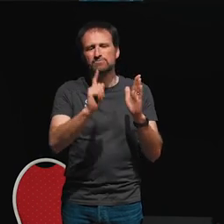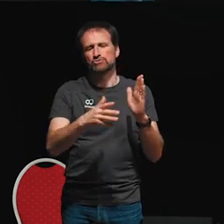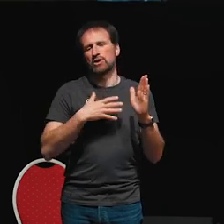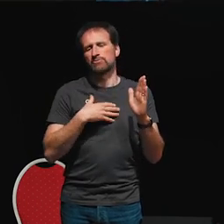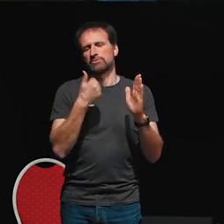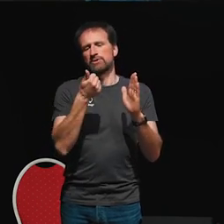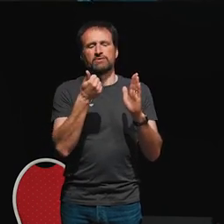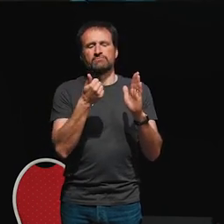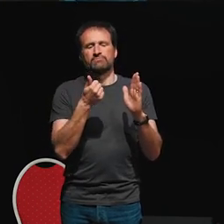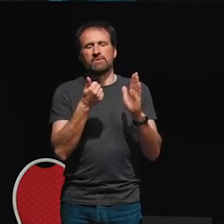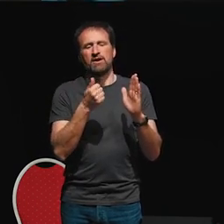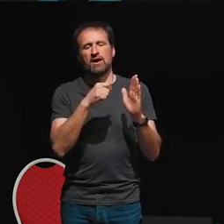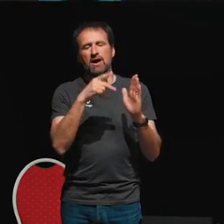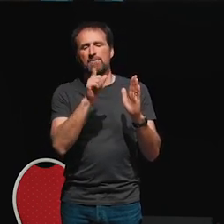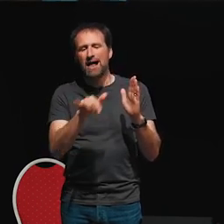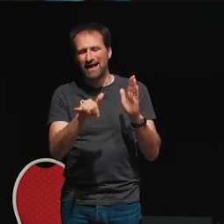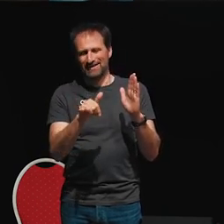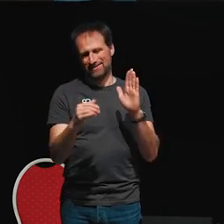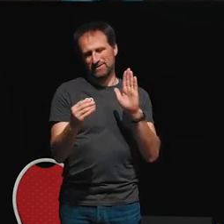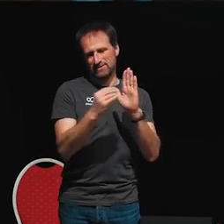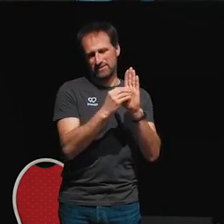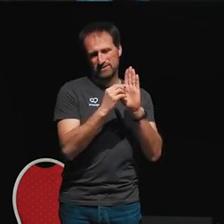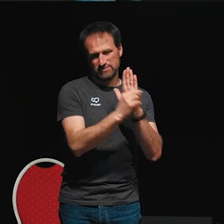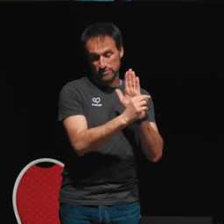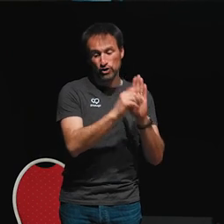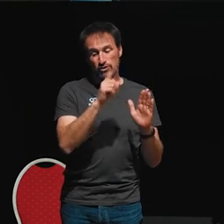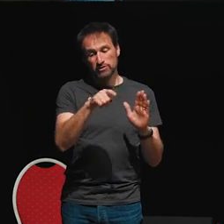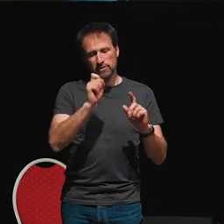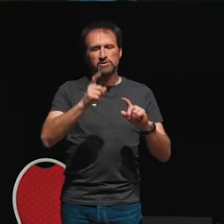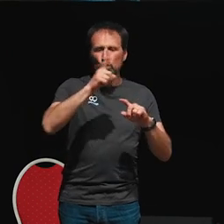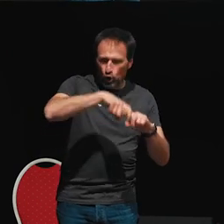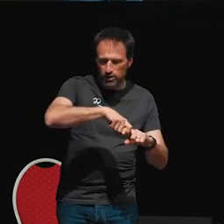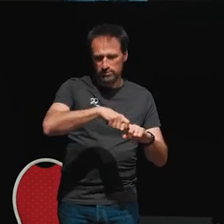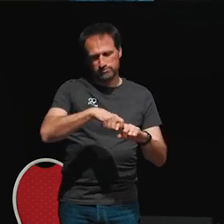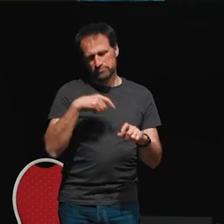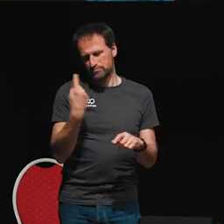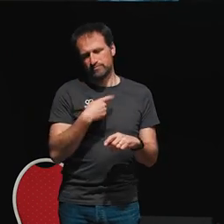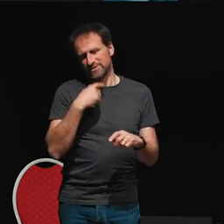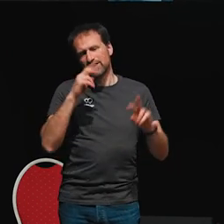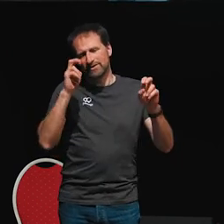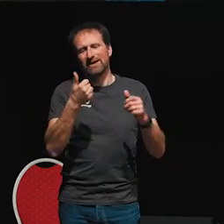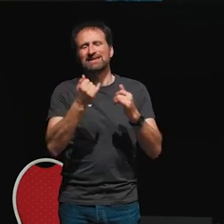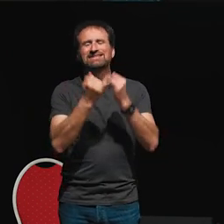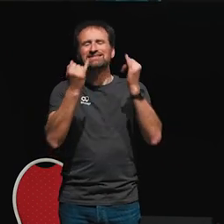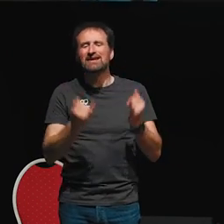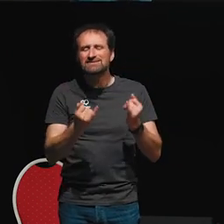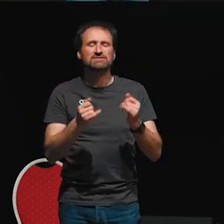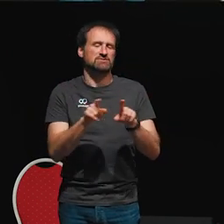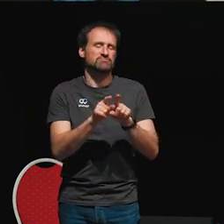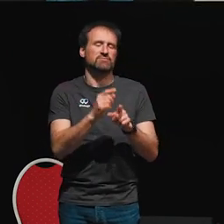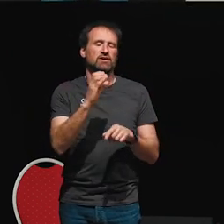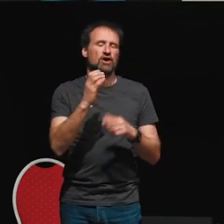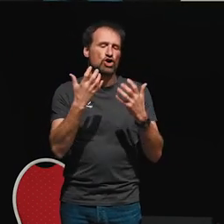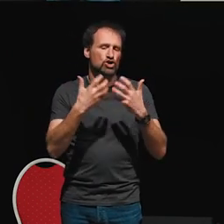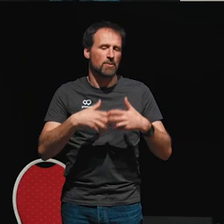you're going to plug into each of these hooks. So we provide you the top level instance called the compiler, and you can plug into these events